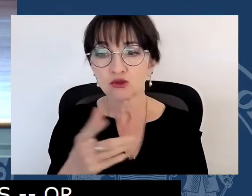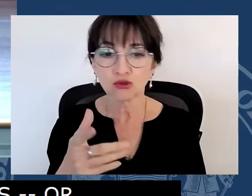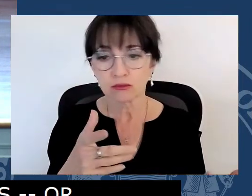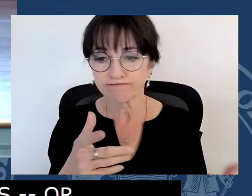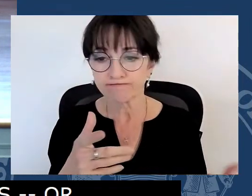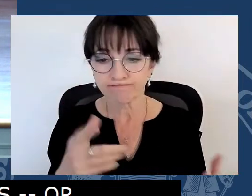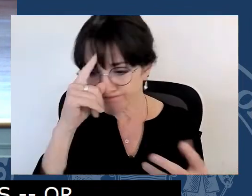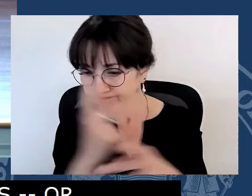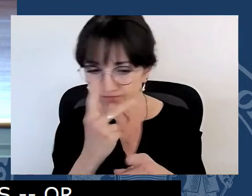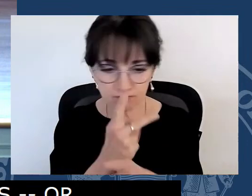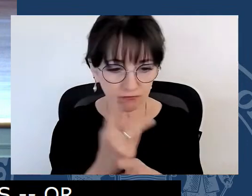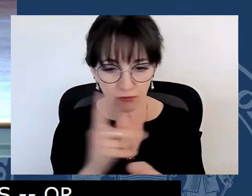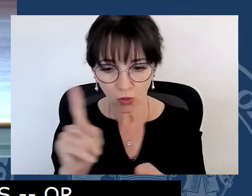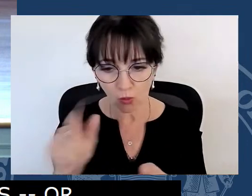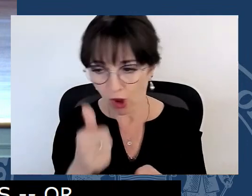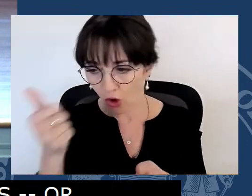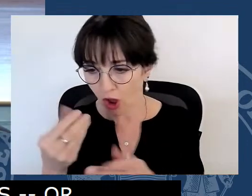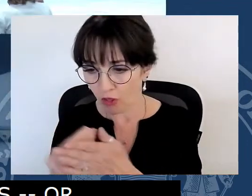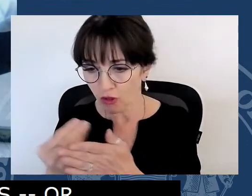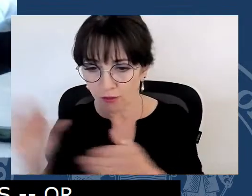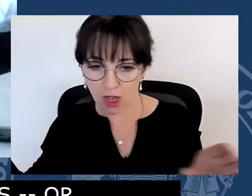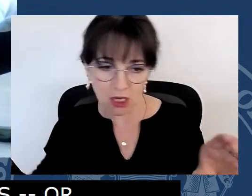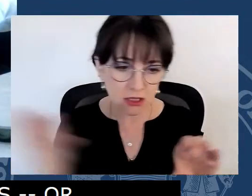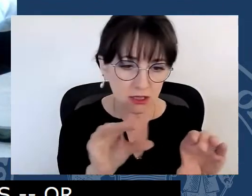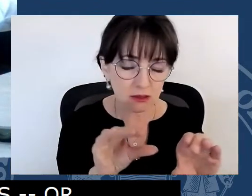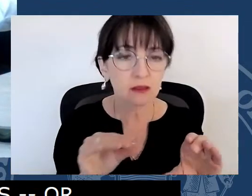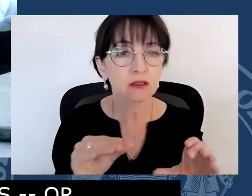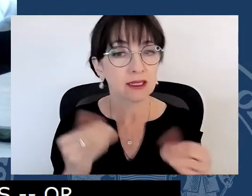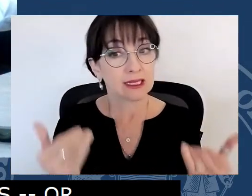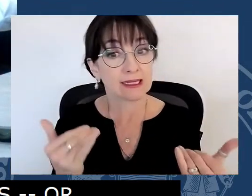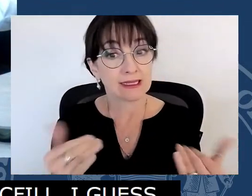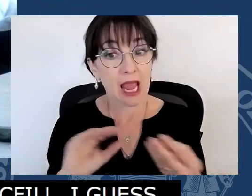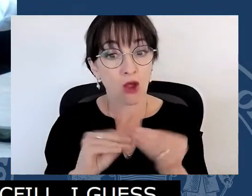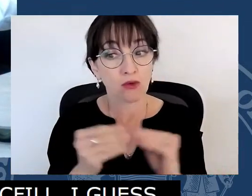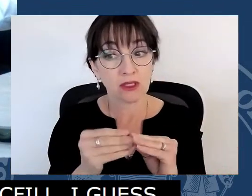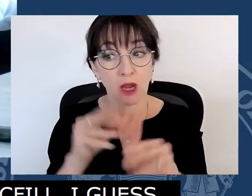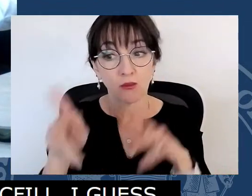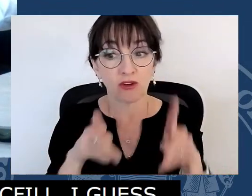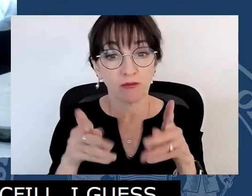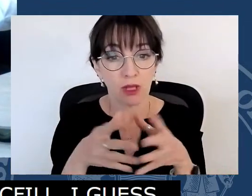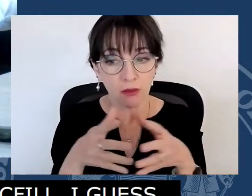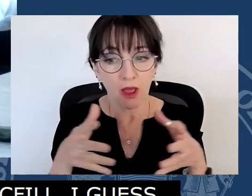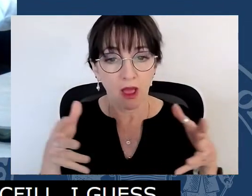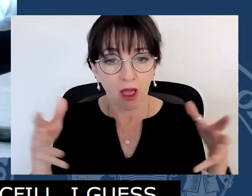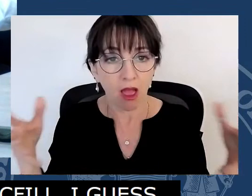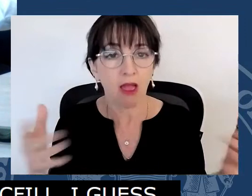we've expanded in numbers, then now you're finding that you're in trouble.